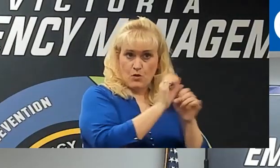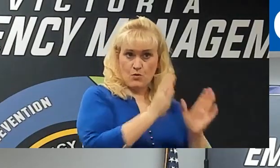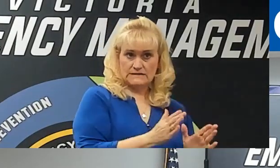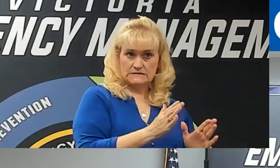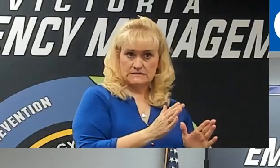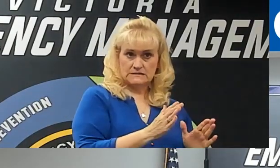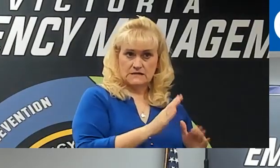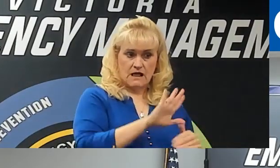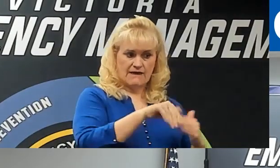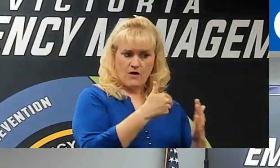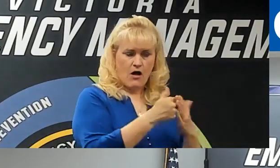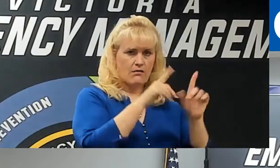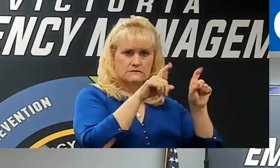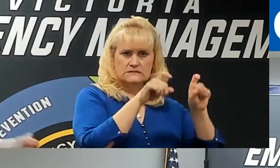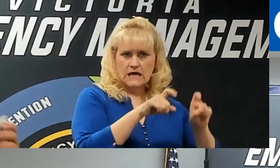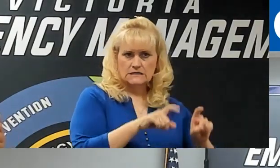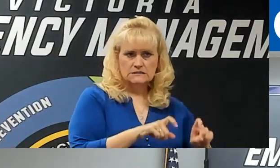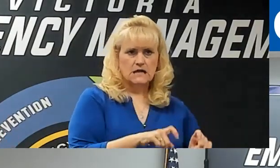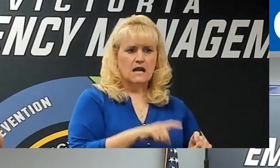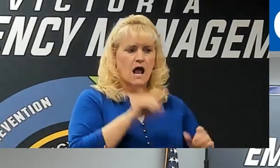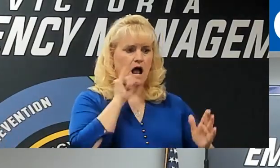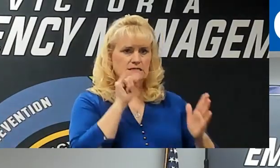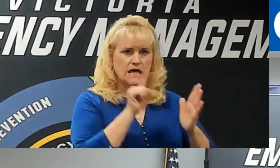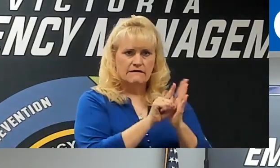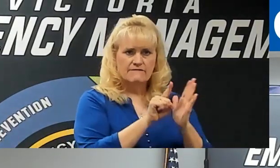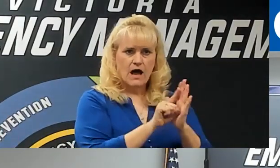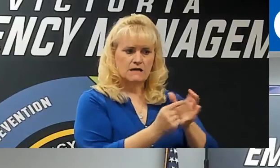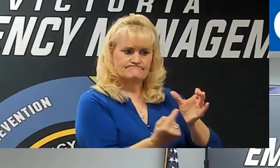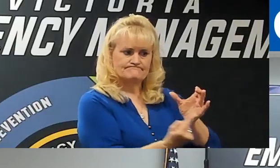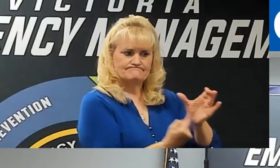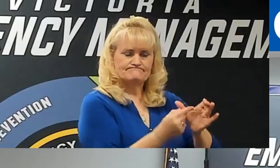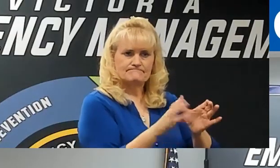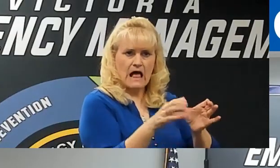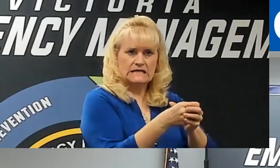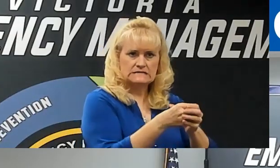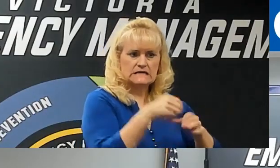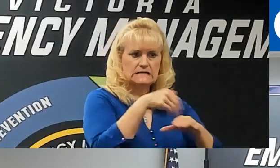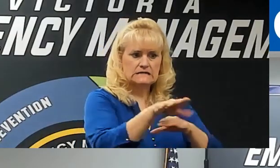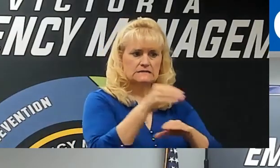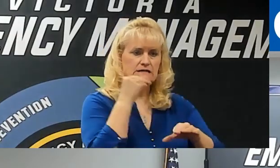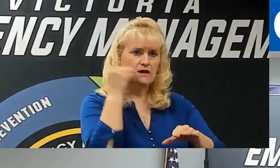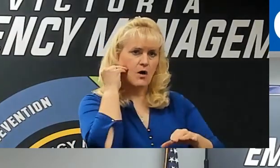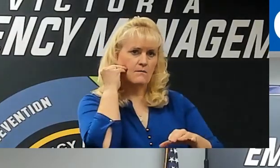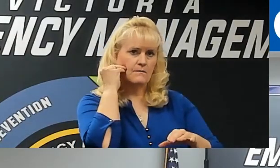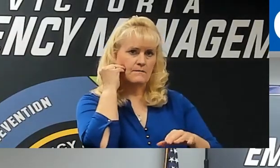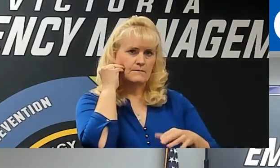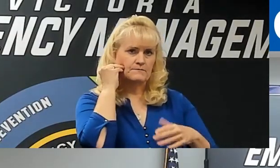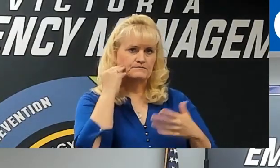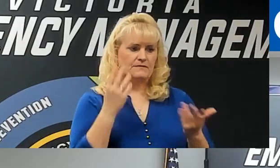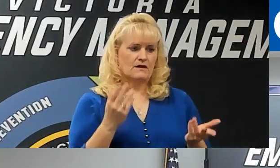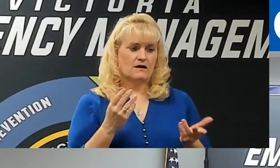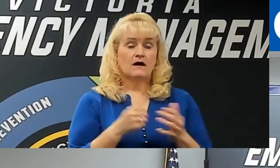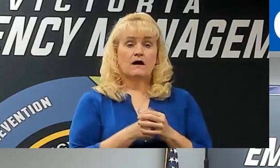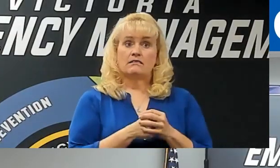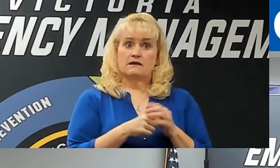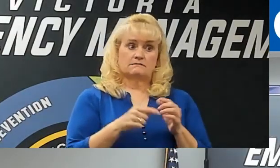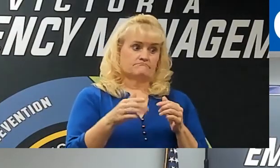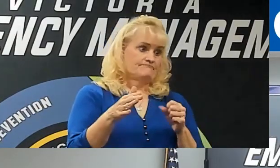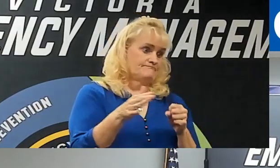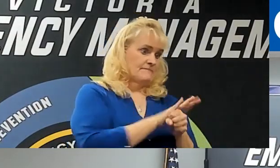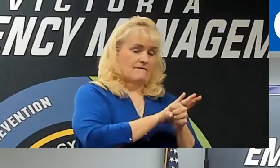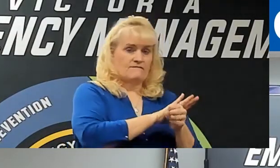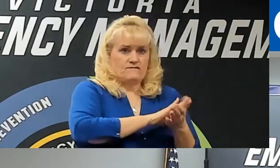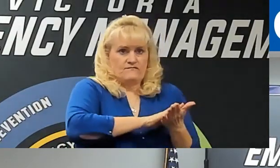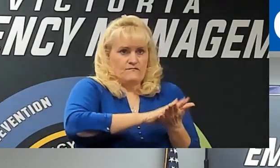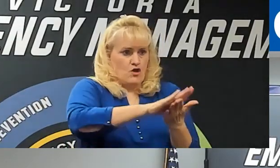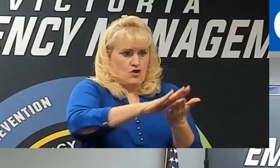identified, or they've been tested, identified, and they've been isolated. They've been sent home. Of course, a terminal clean of every department that they were in or any person that